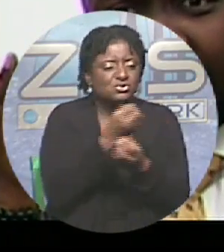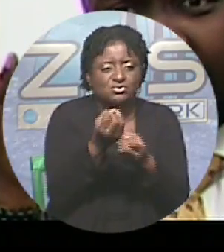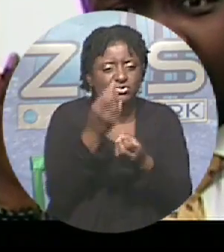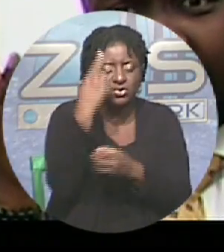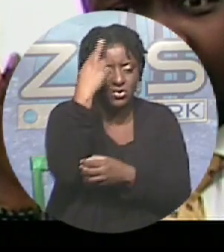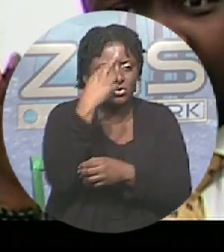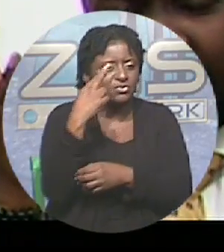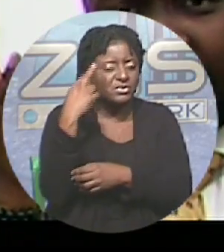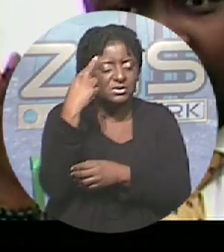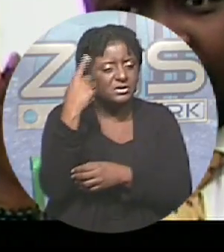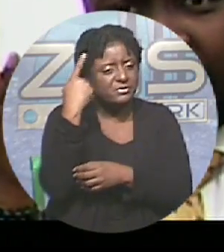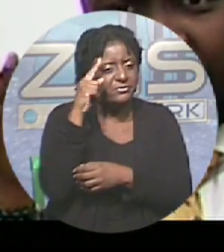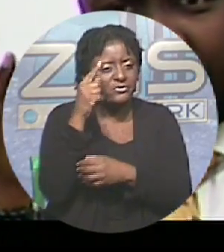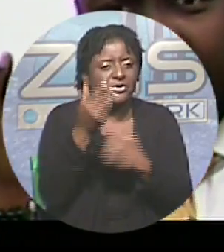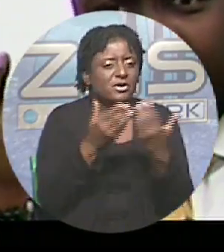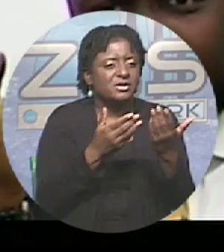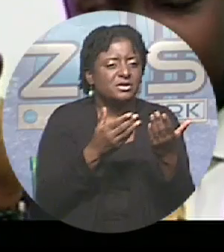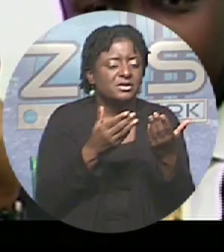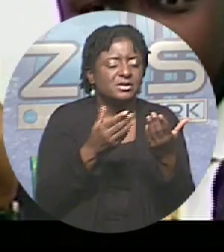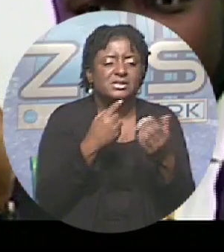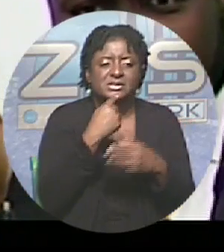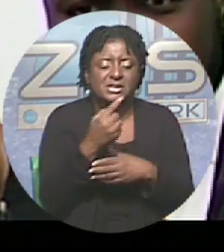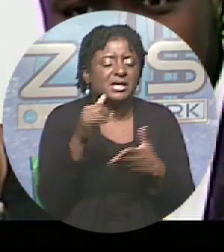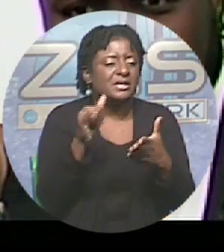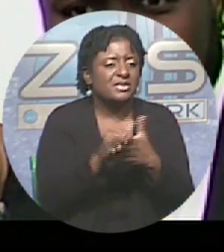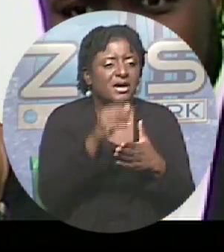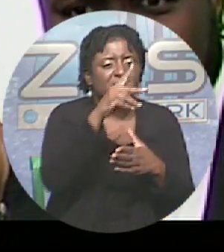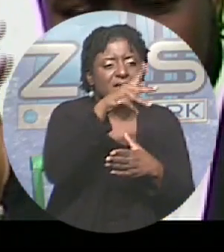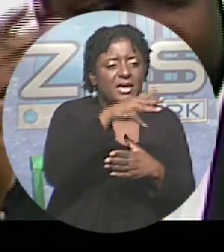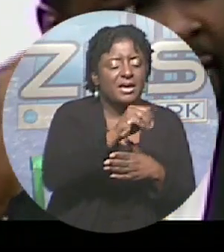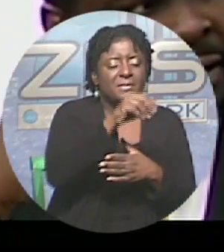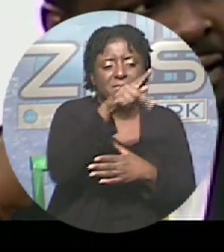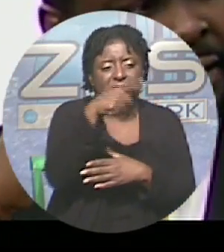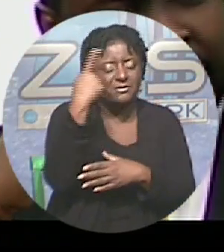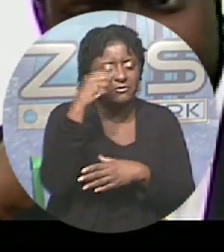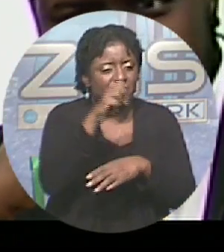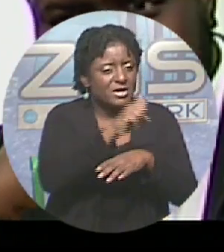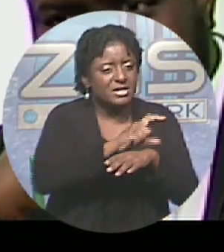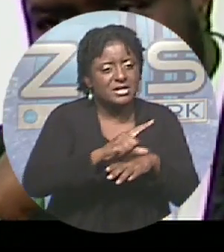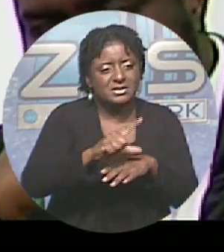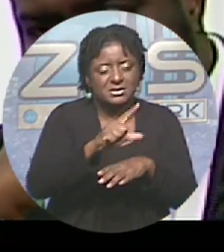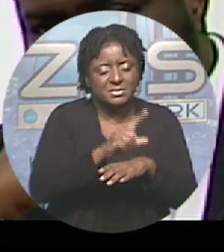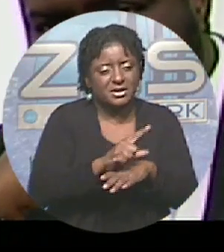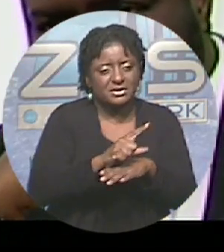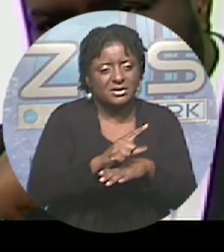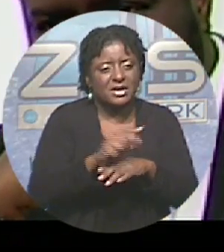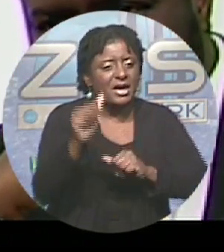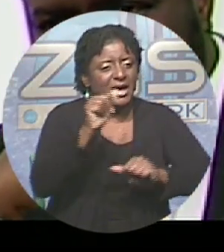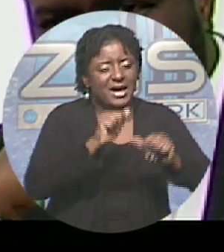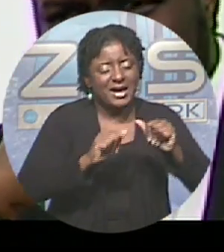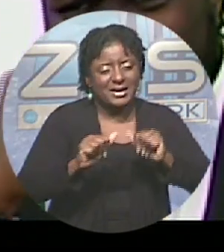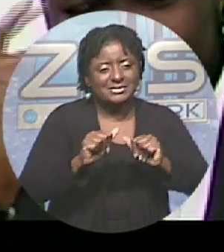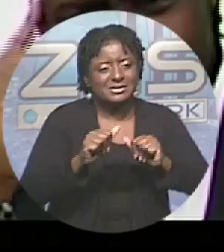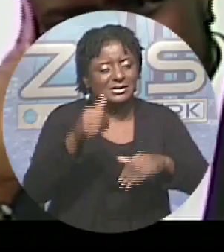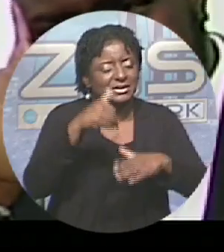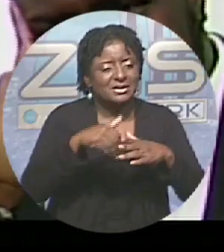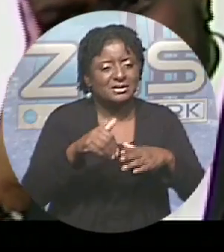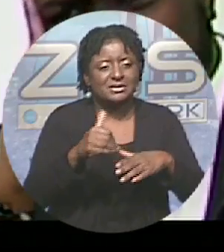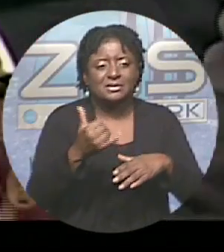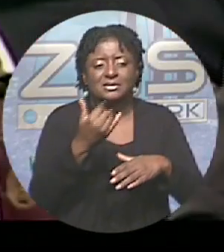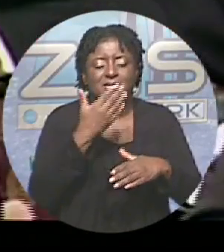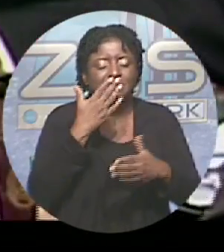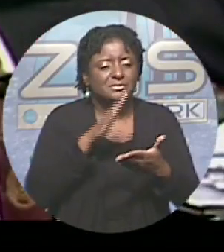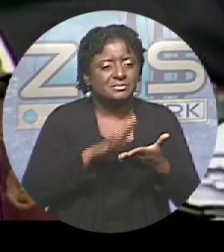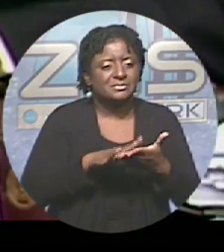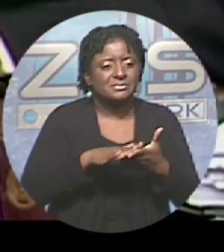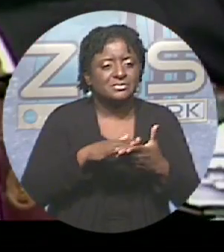for asserting that the member for Elizabeth has acted in an improper